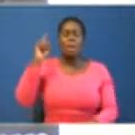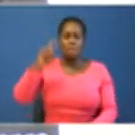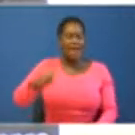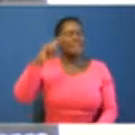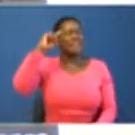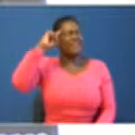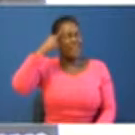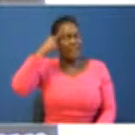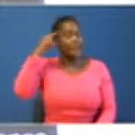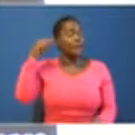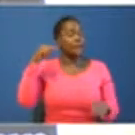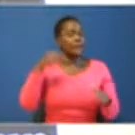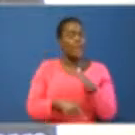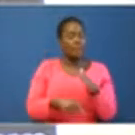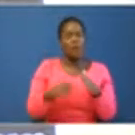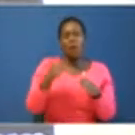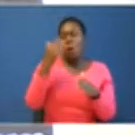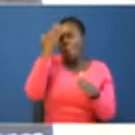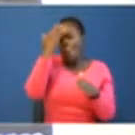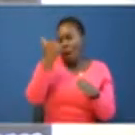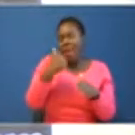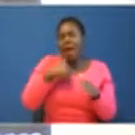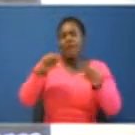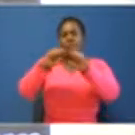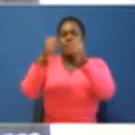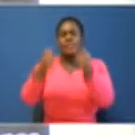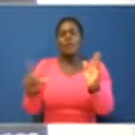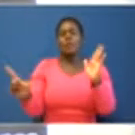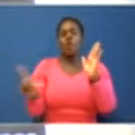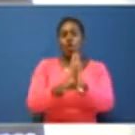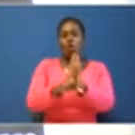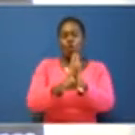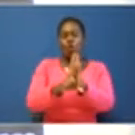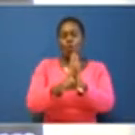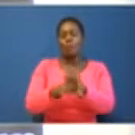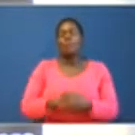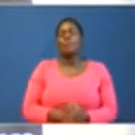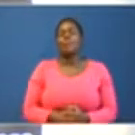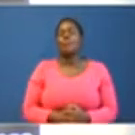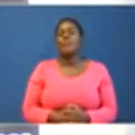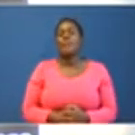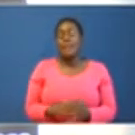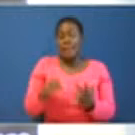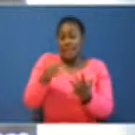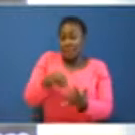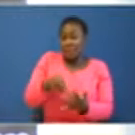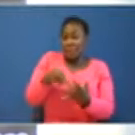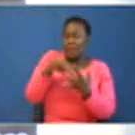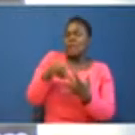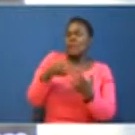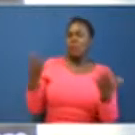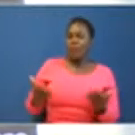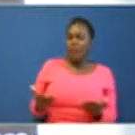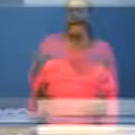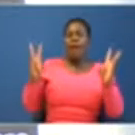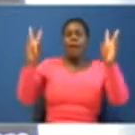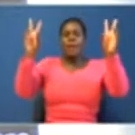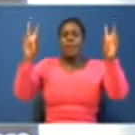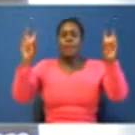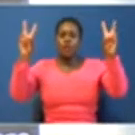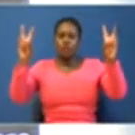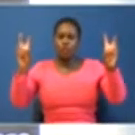think why we have the systems and the laws the way we have them particularly on the matter